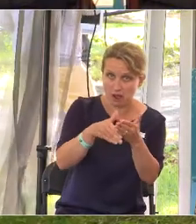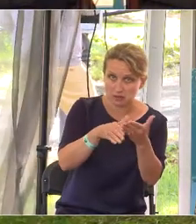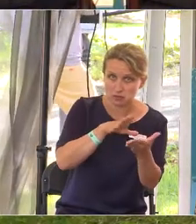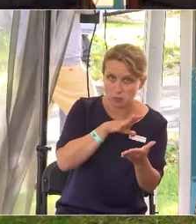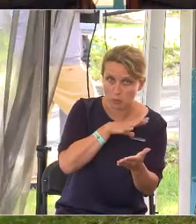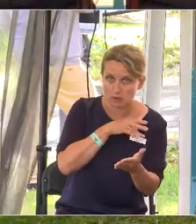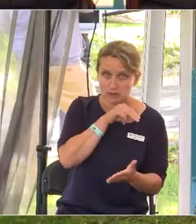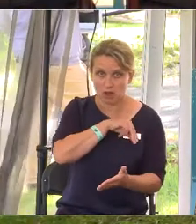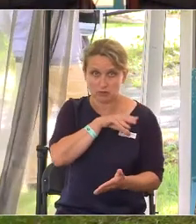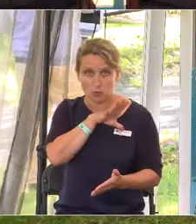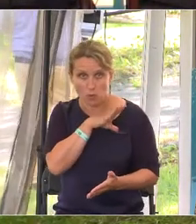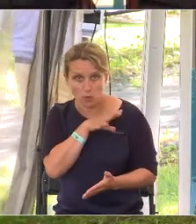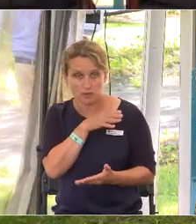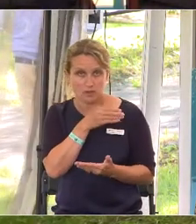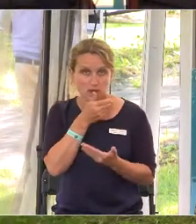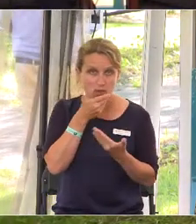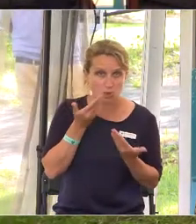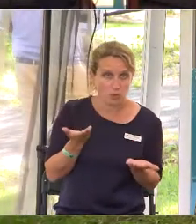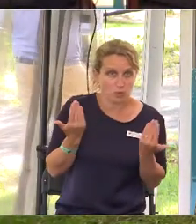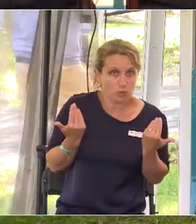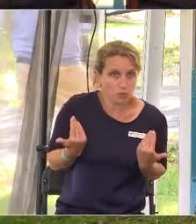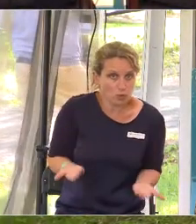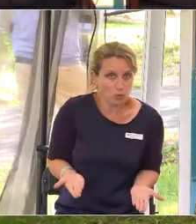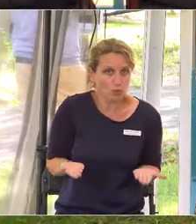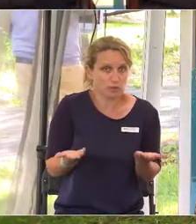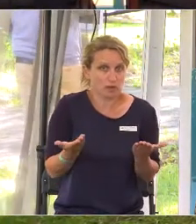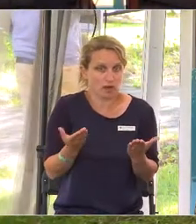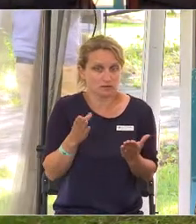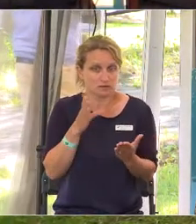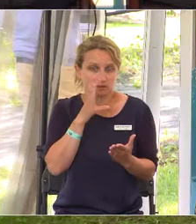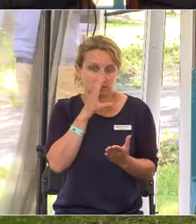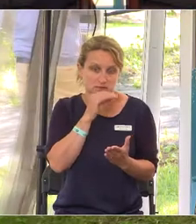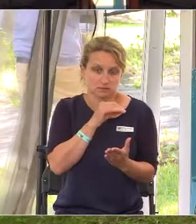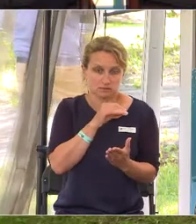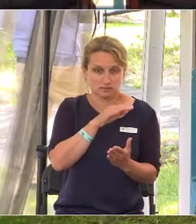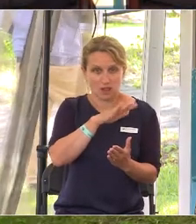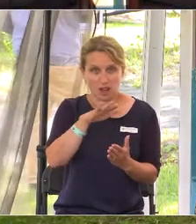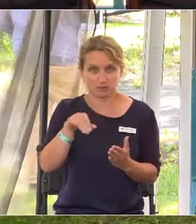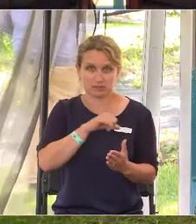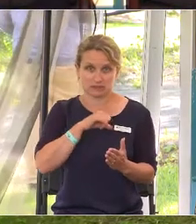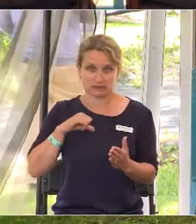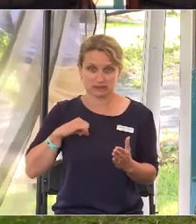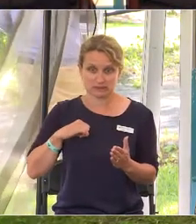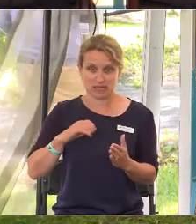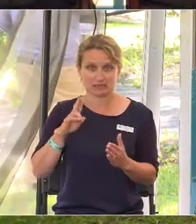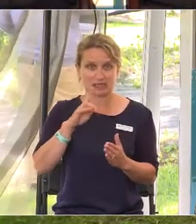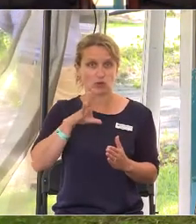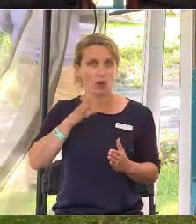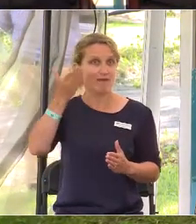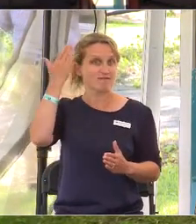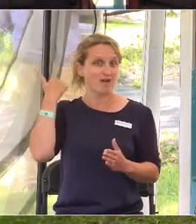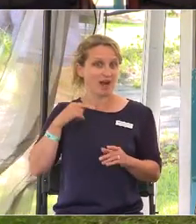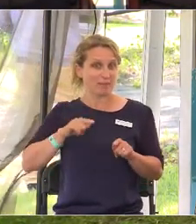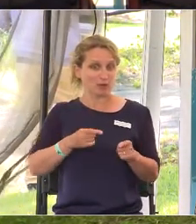Are those ones that have got in contact with the safer culture? Are those the ones that are not doing the same work? Or,